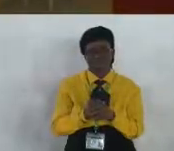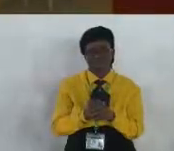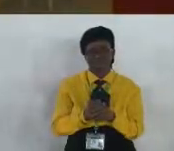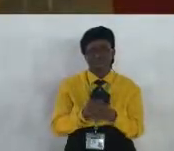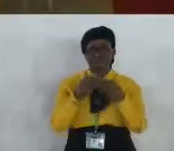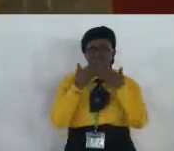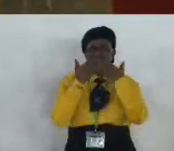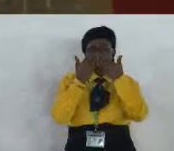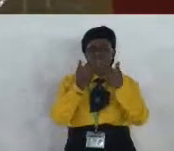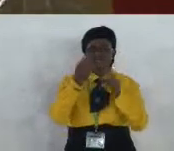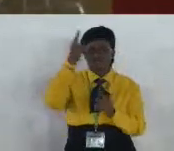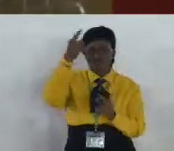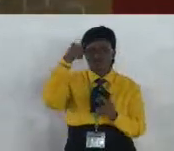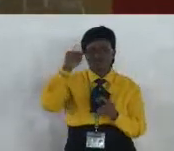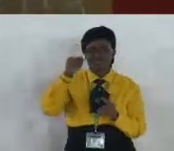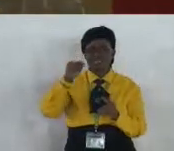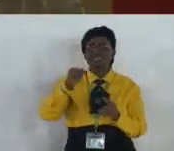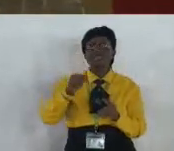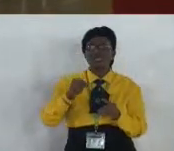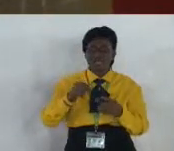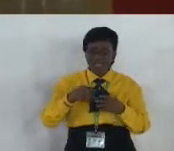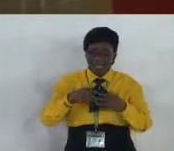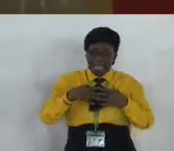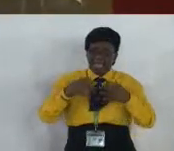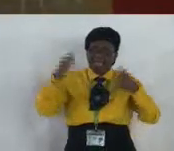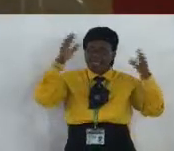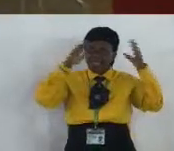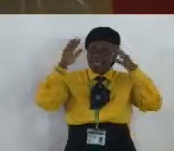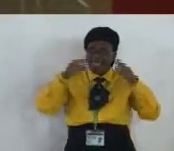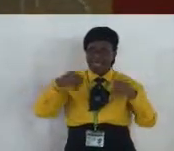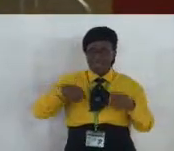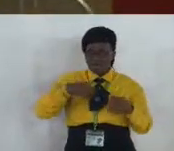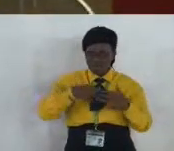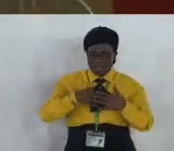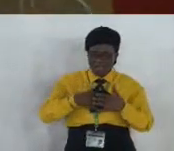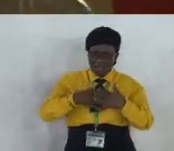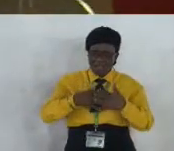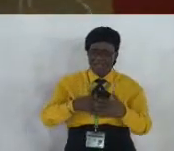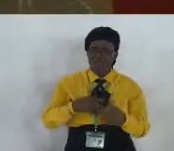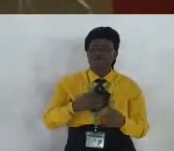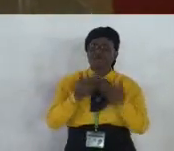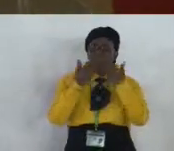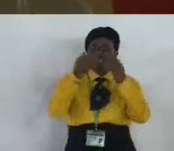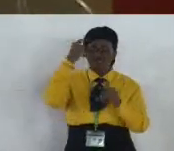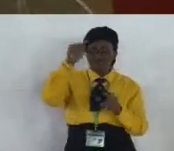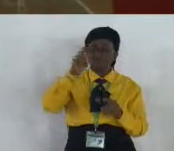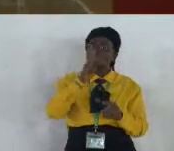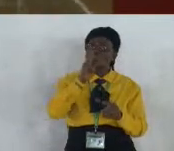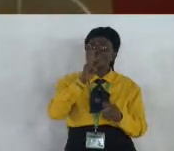Thank you for the air we breathe. Thank you for the water of life.